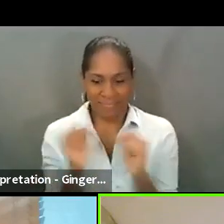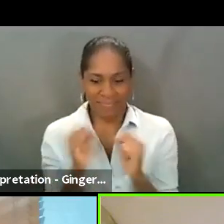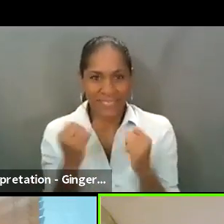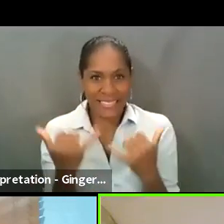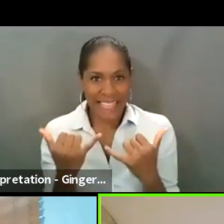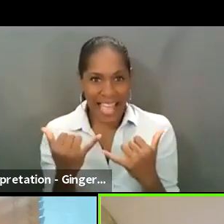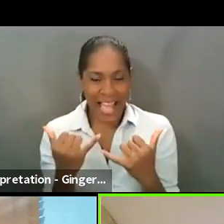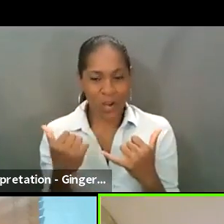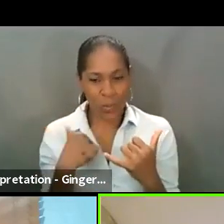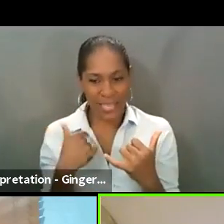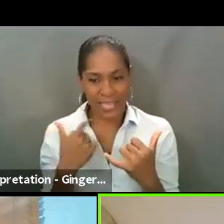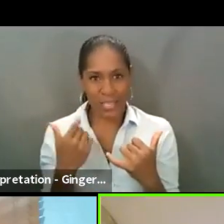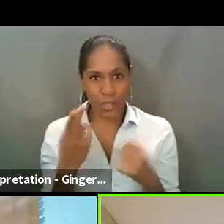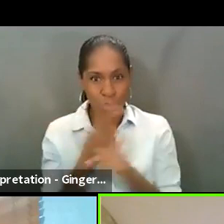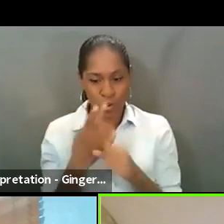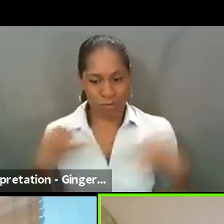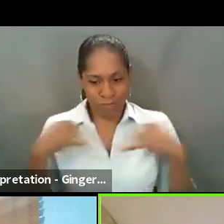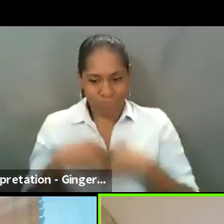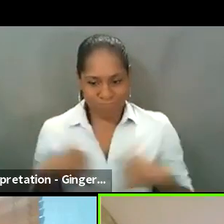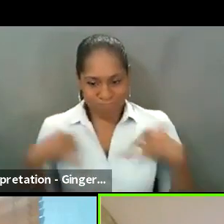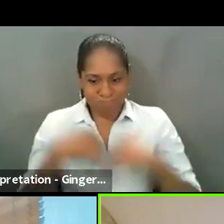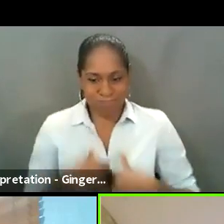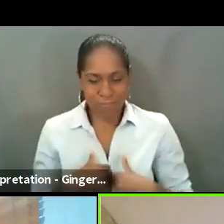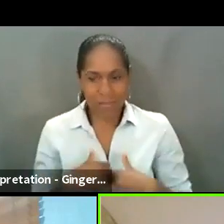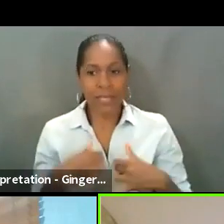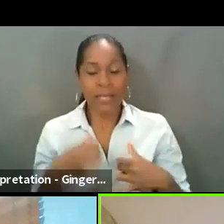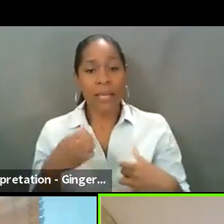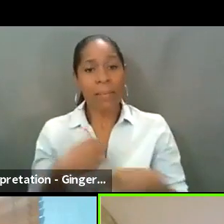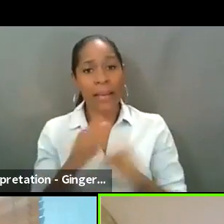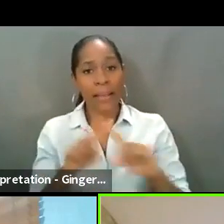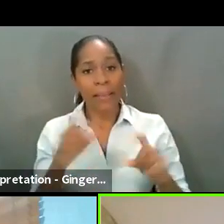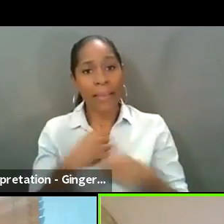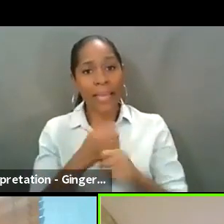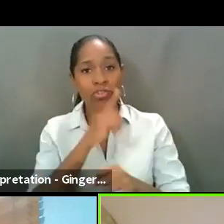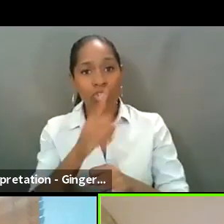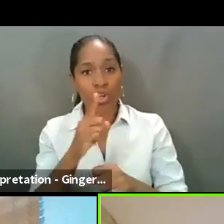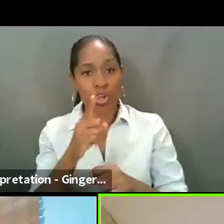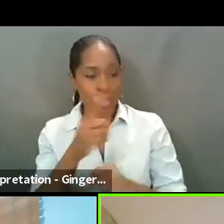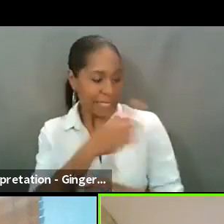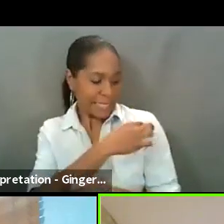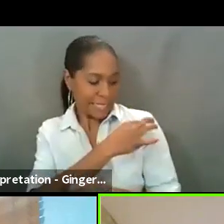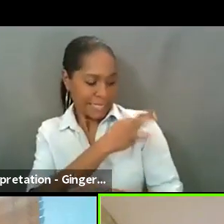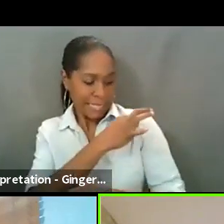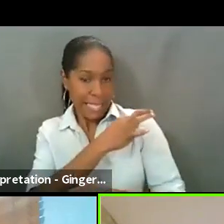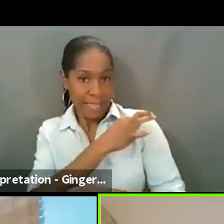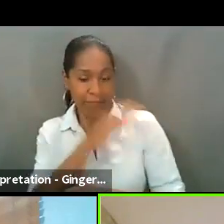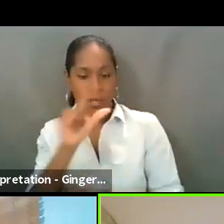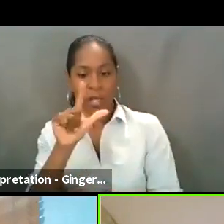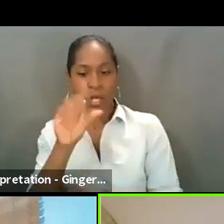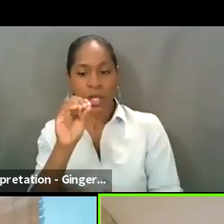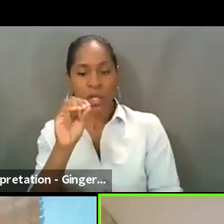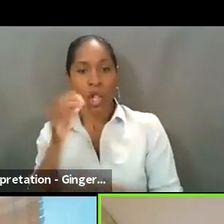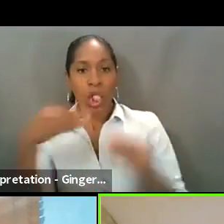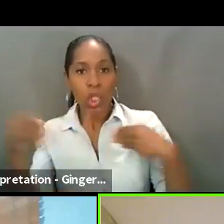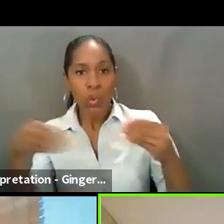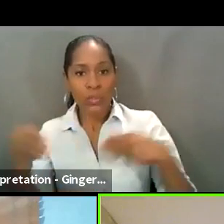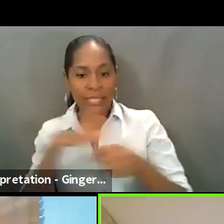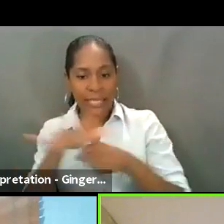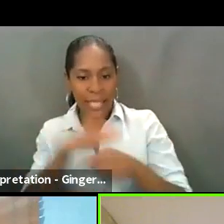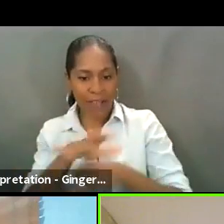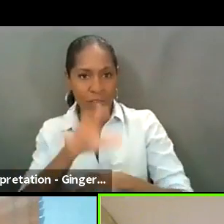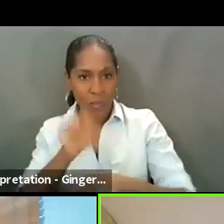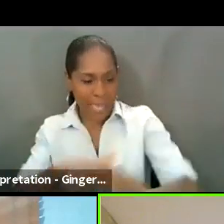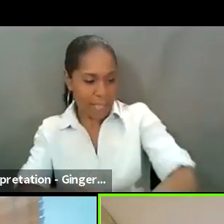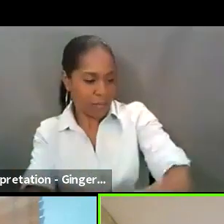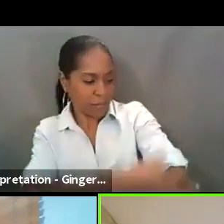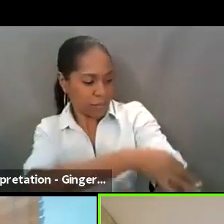lots of layers, but just make sure that your sleeve is loose enough to pull it all the way up so that the nurse or pharmacist or doctor who's